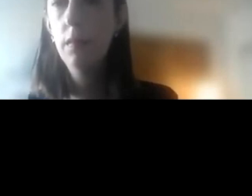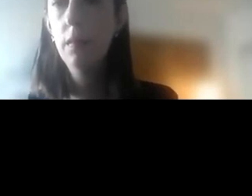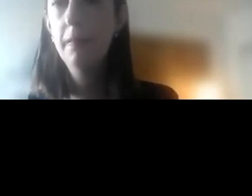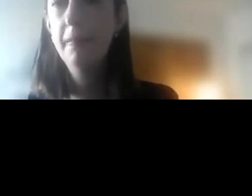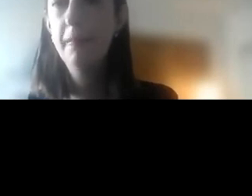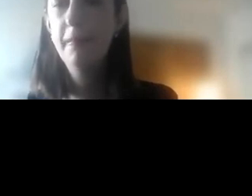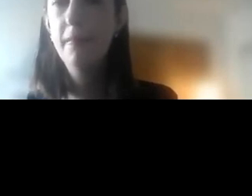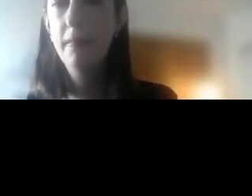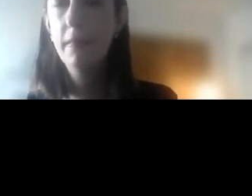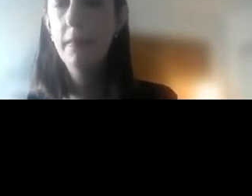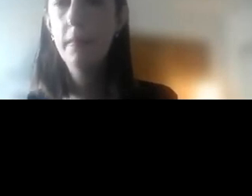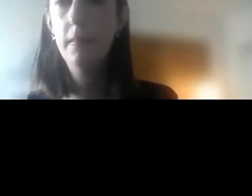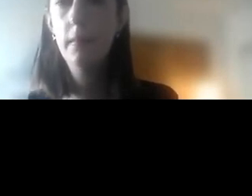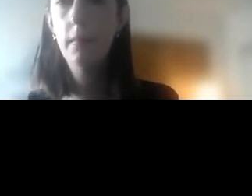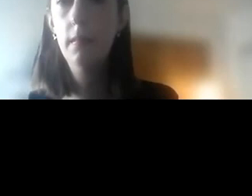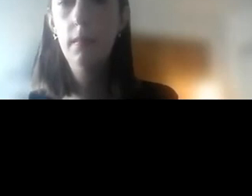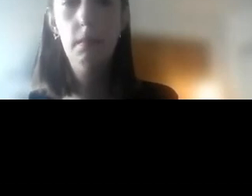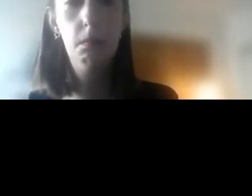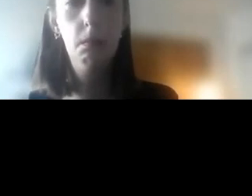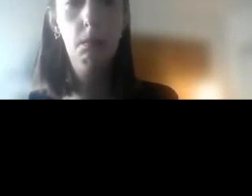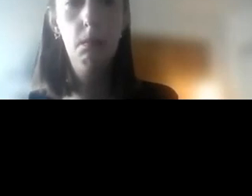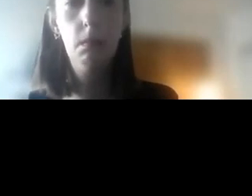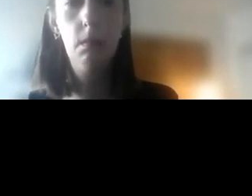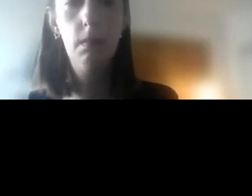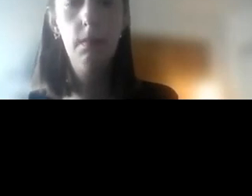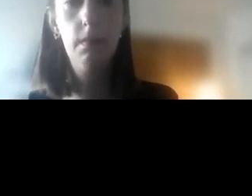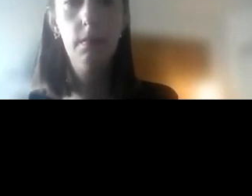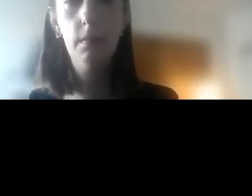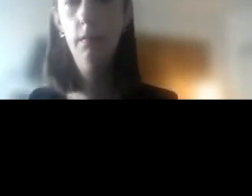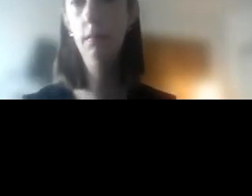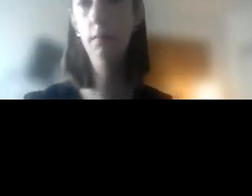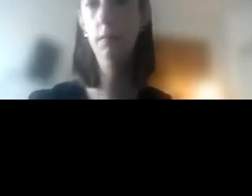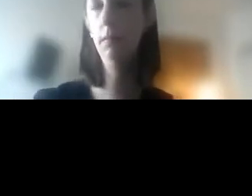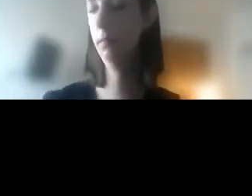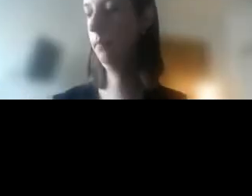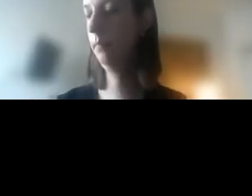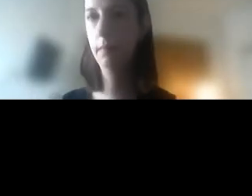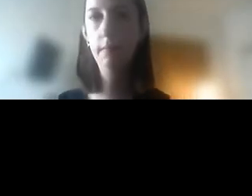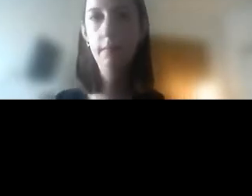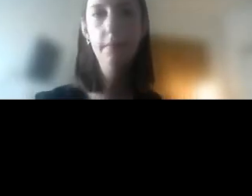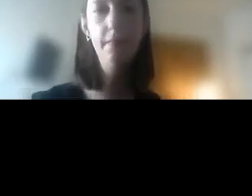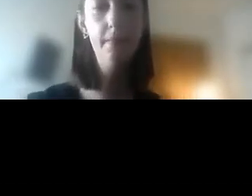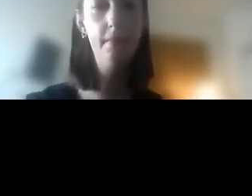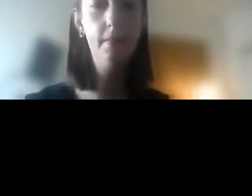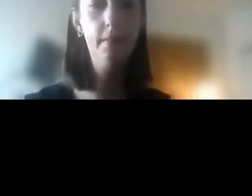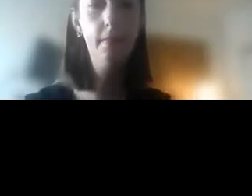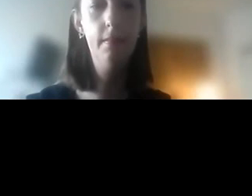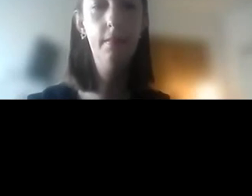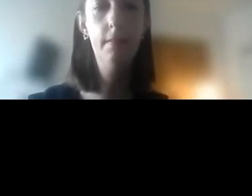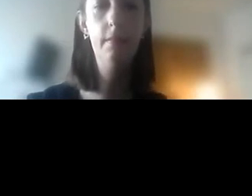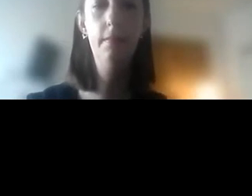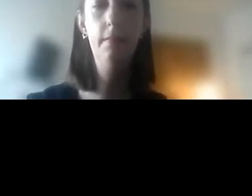iPhone, strap it to your wheelchair and go film something. And it will probably